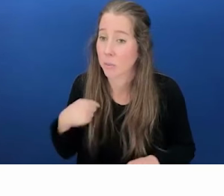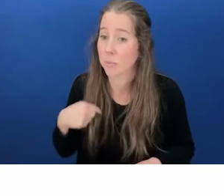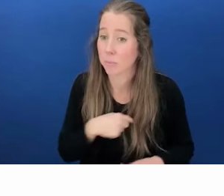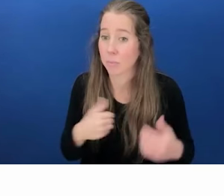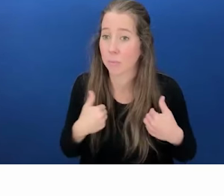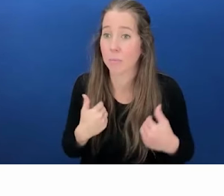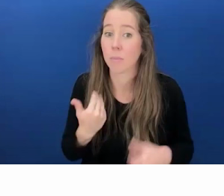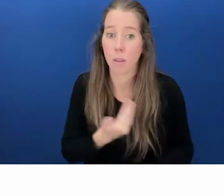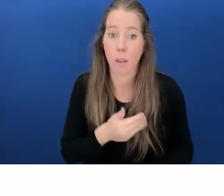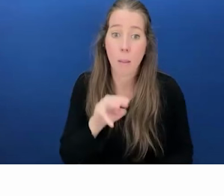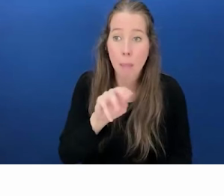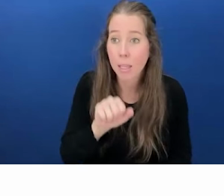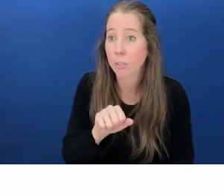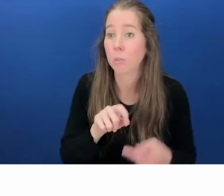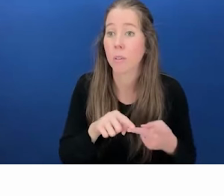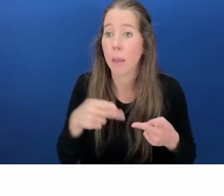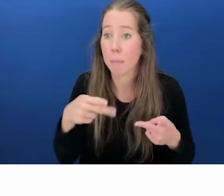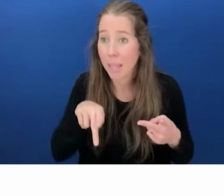we have our PhDs, we have